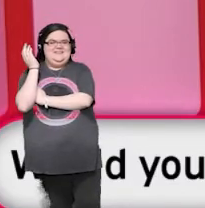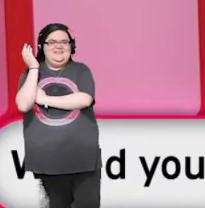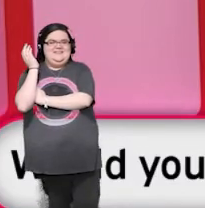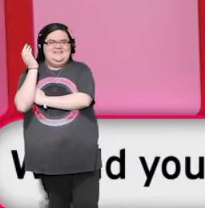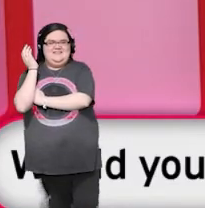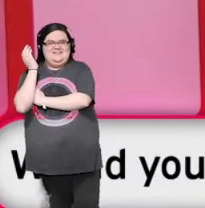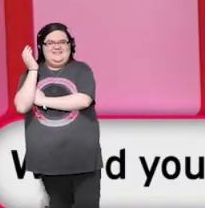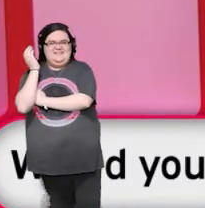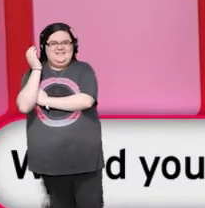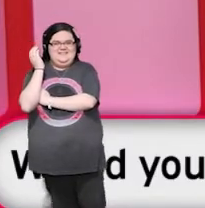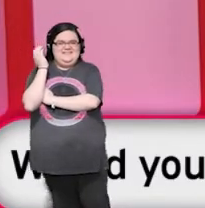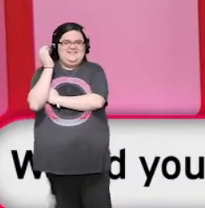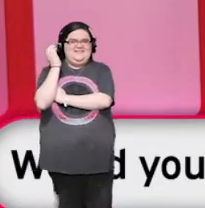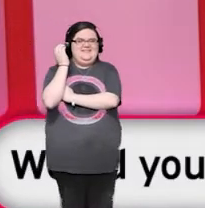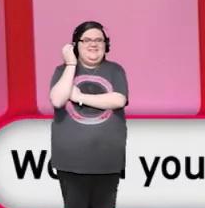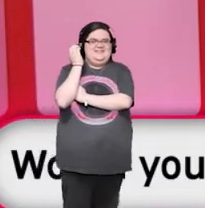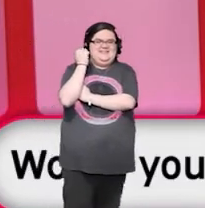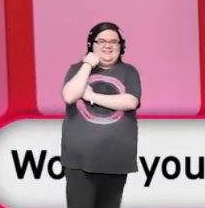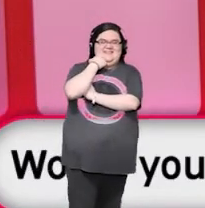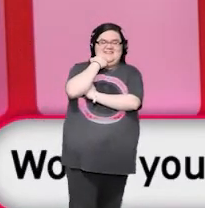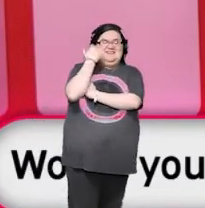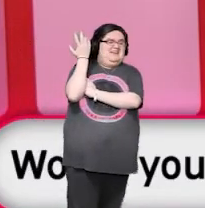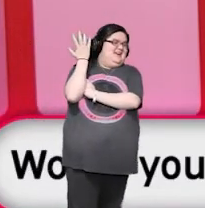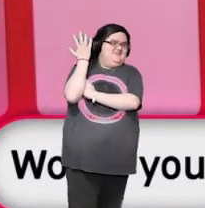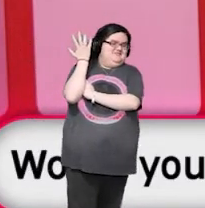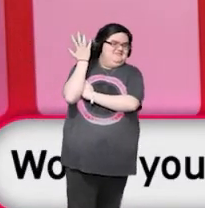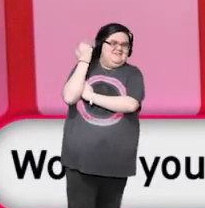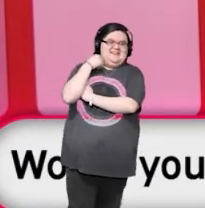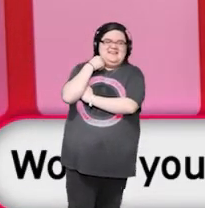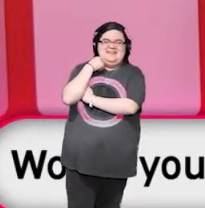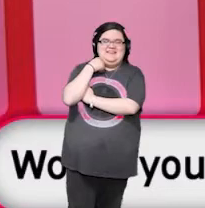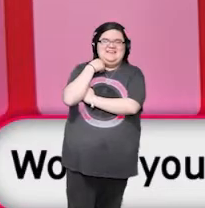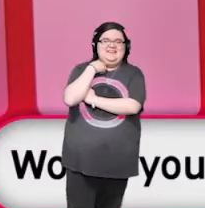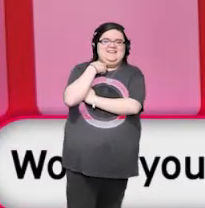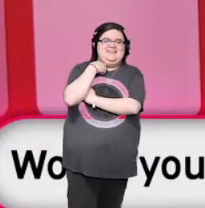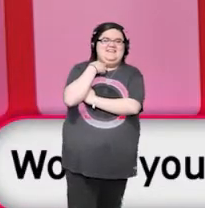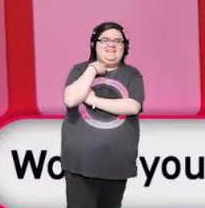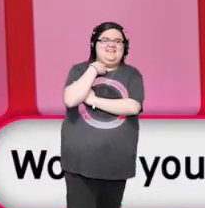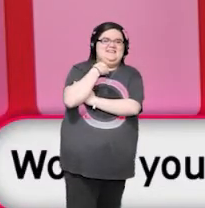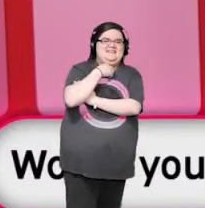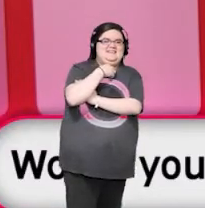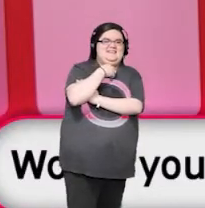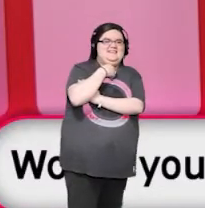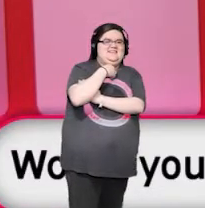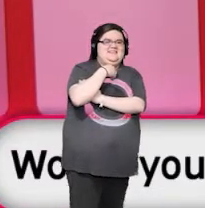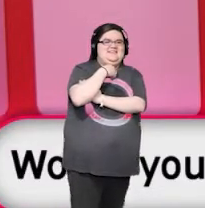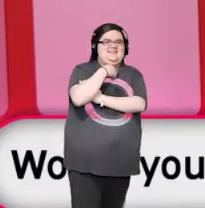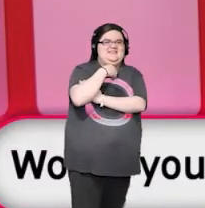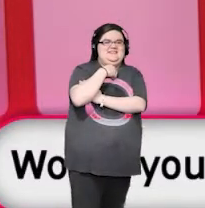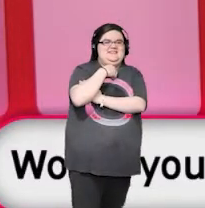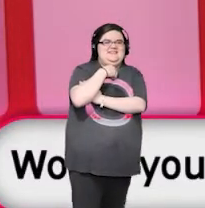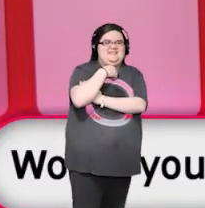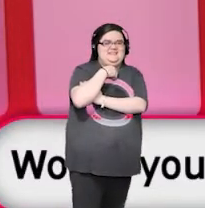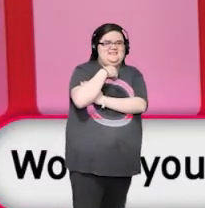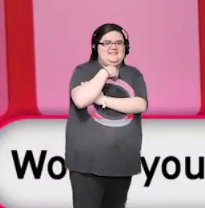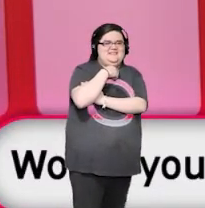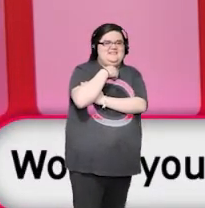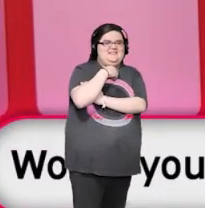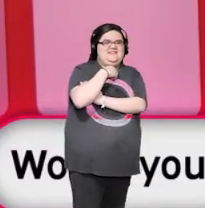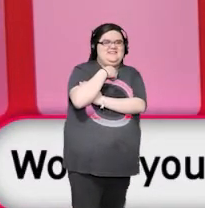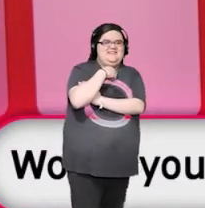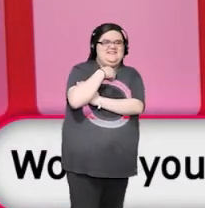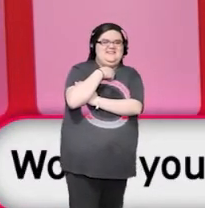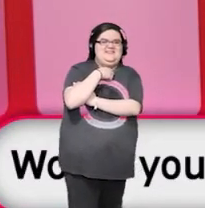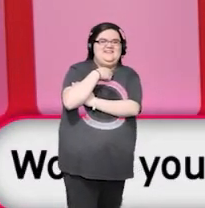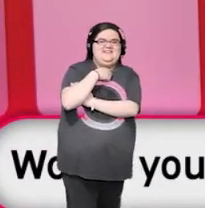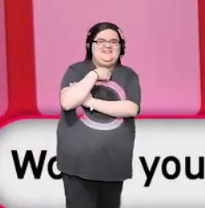yeah? You want him to cum in your mouth. That's what you're saying right now. But it matter, at least if I've just gone, oh, for fuck's sake, get over and done with. And then you just. You've still got pre- and then you run